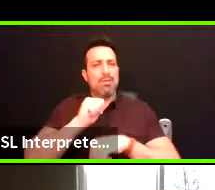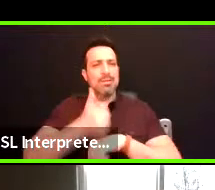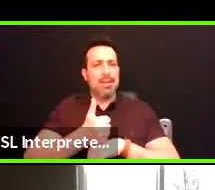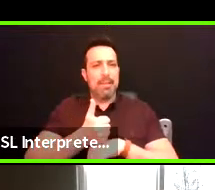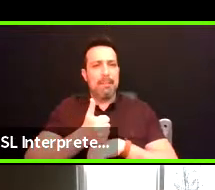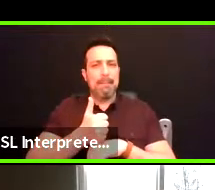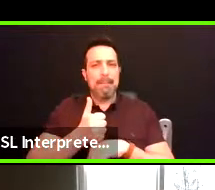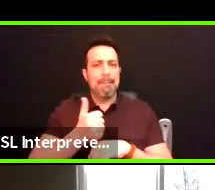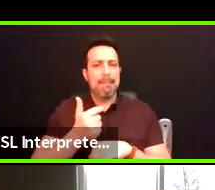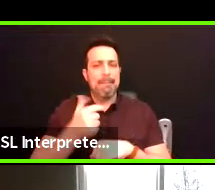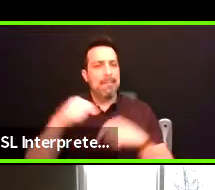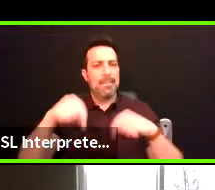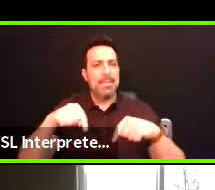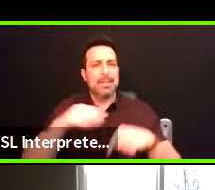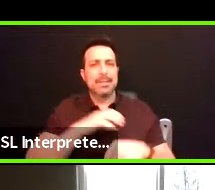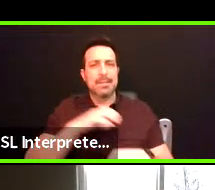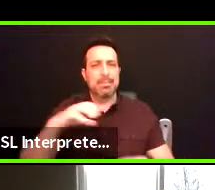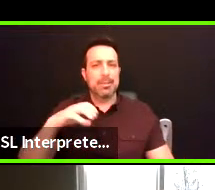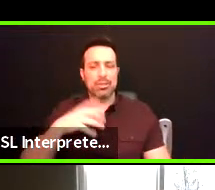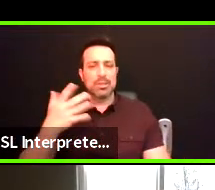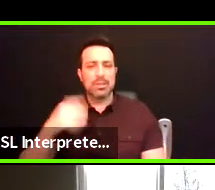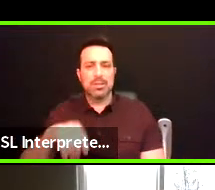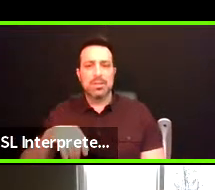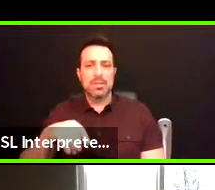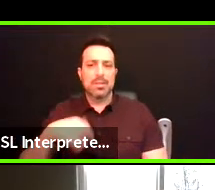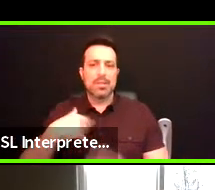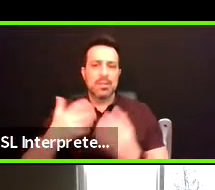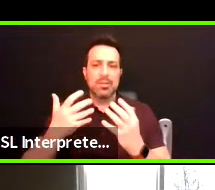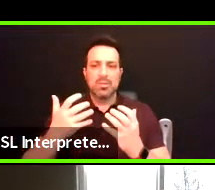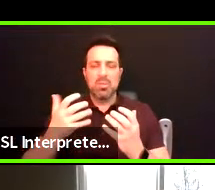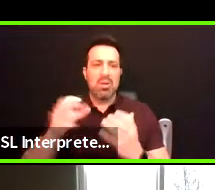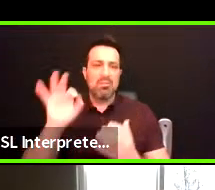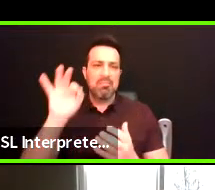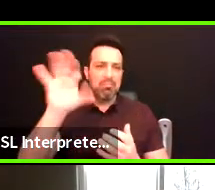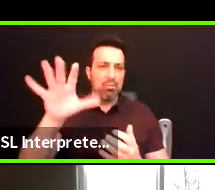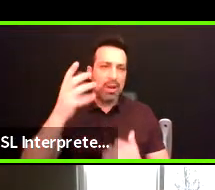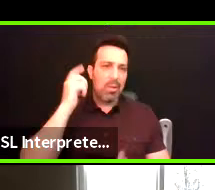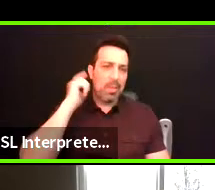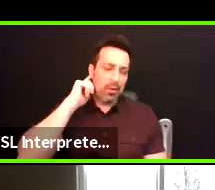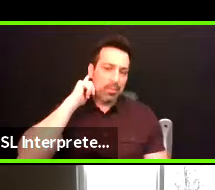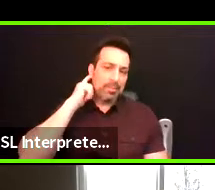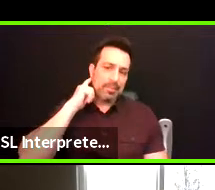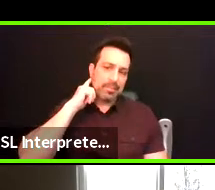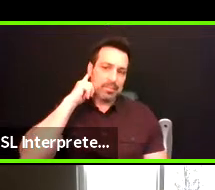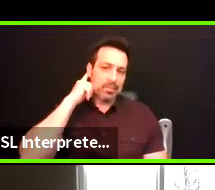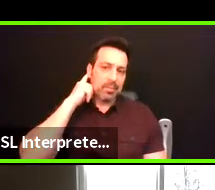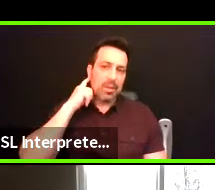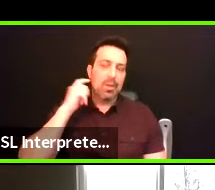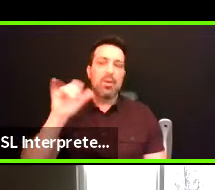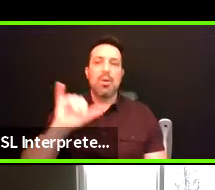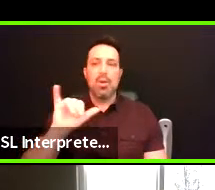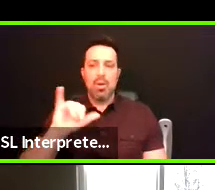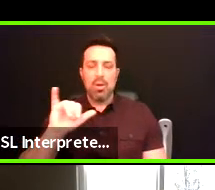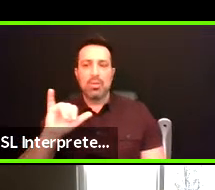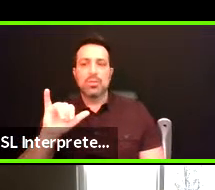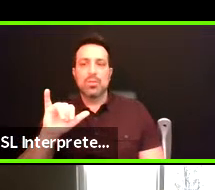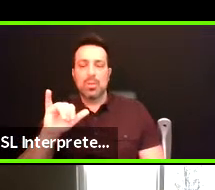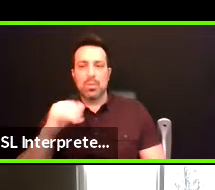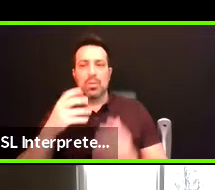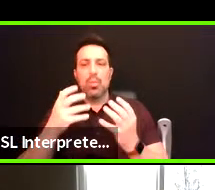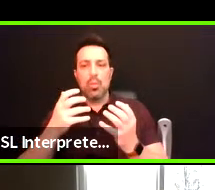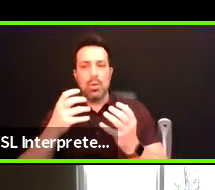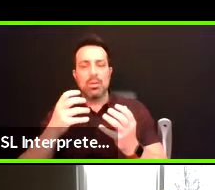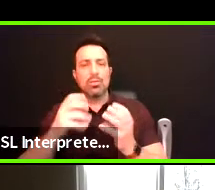this this commission? So just wanted to put that out there. Also wanted to just sort